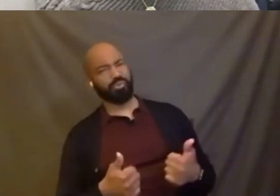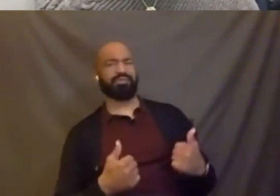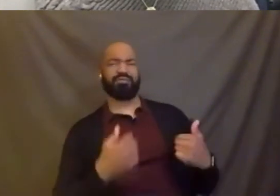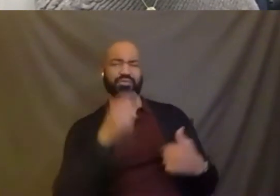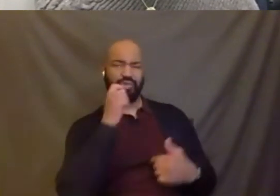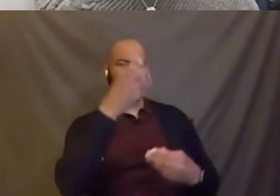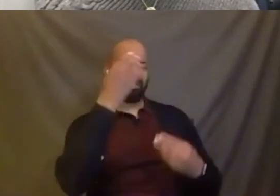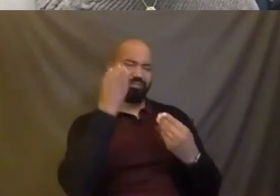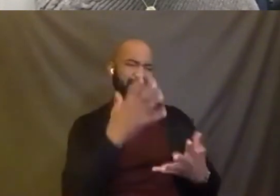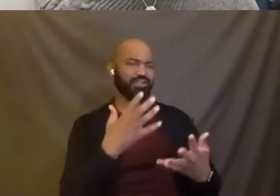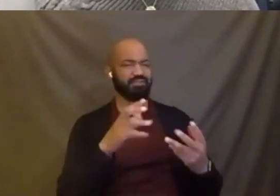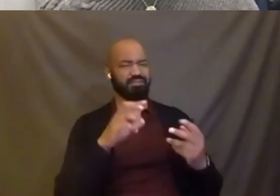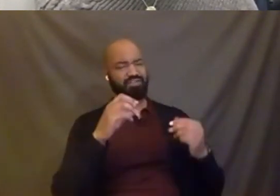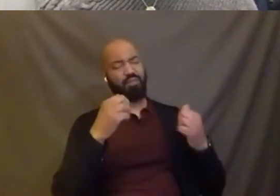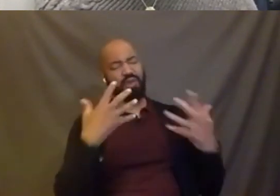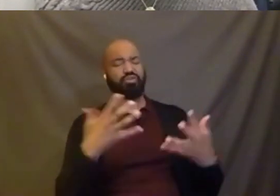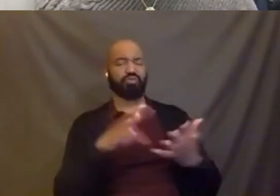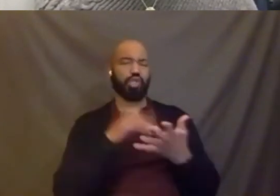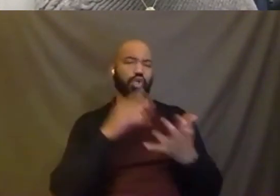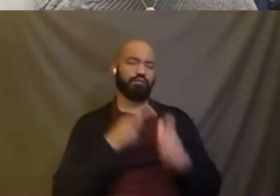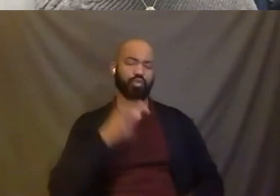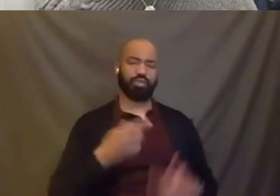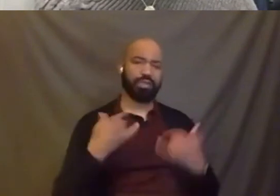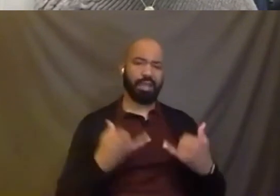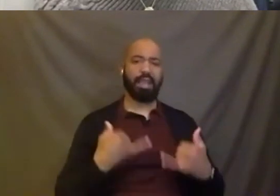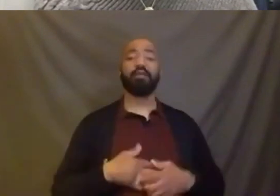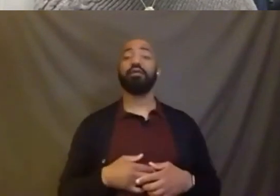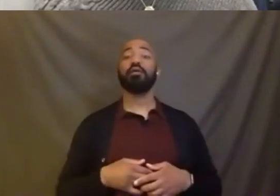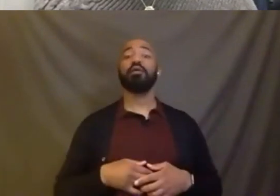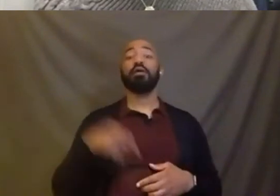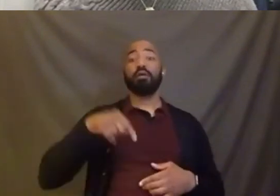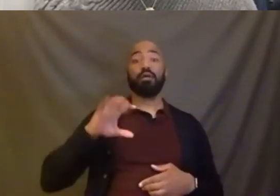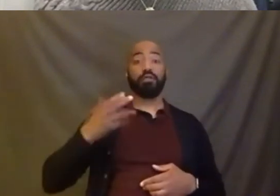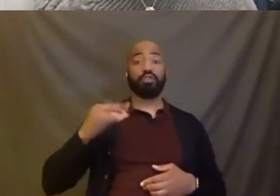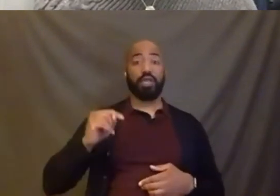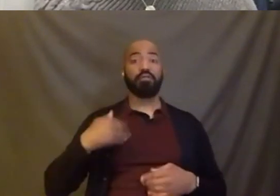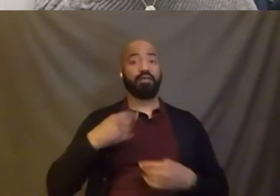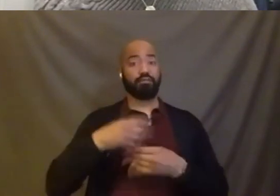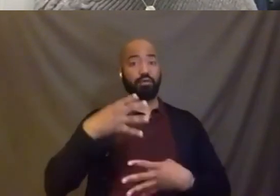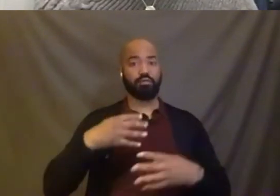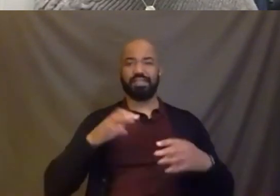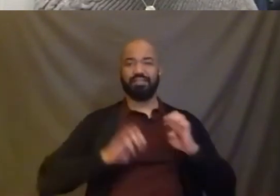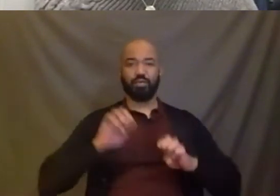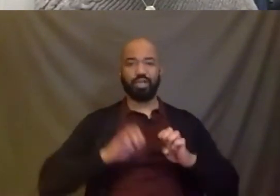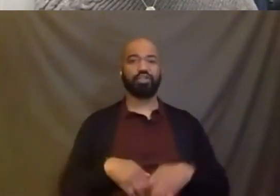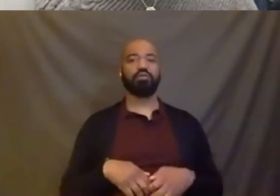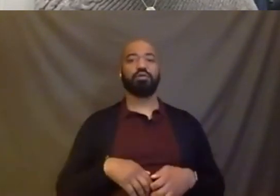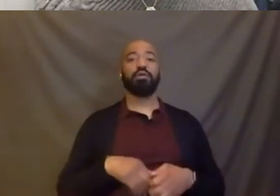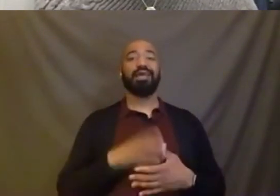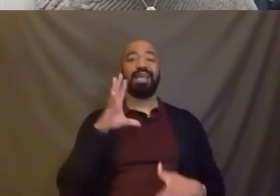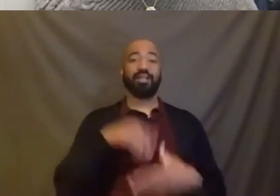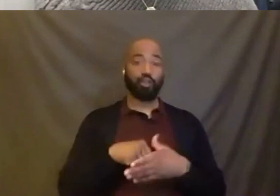I have popped in the chat an evaluation, the Inclusion Clinic website,